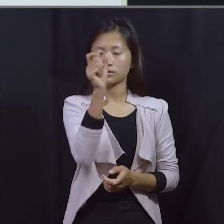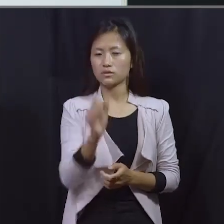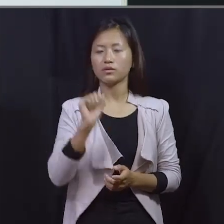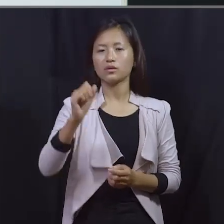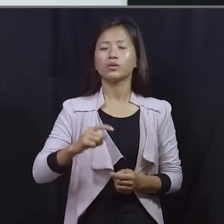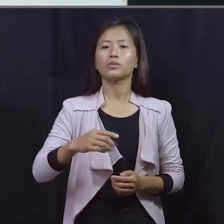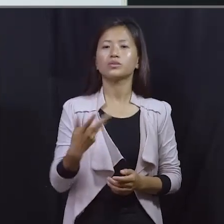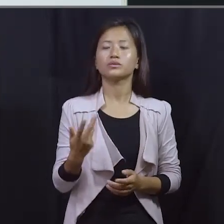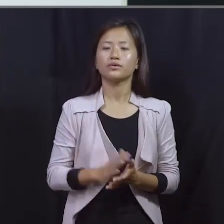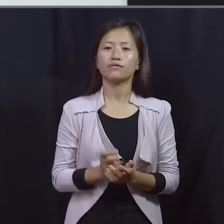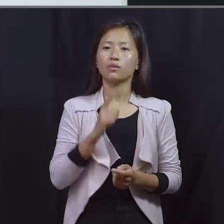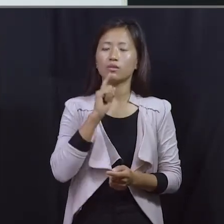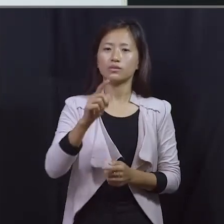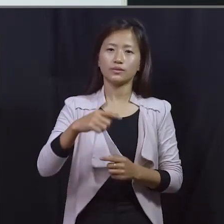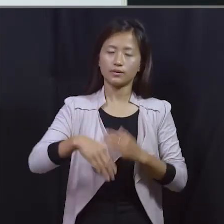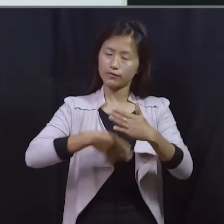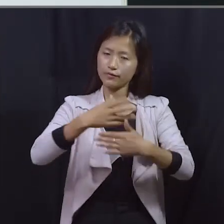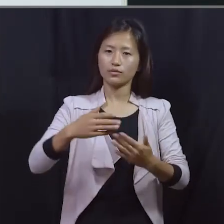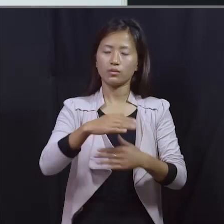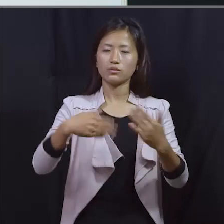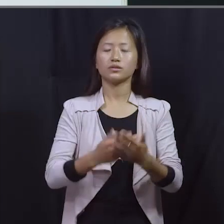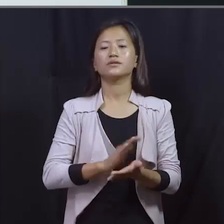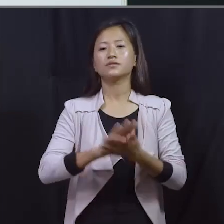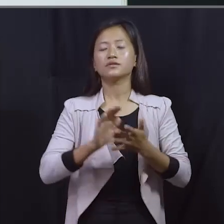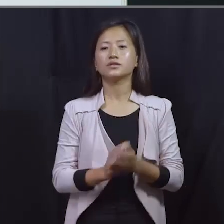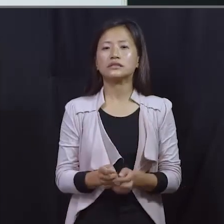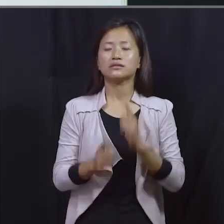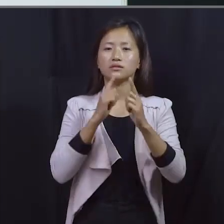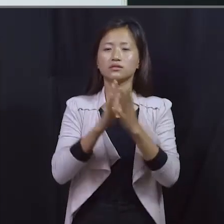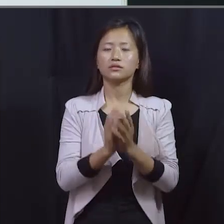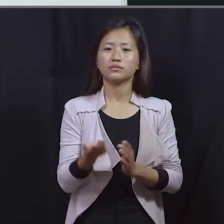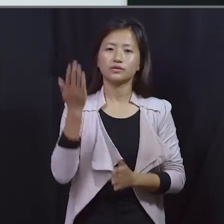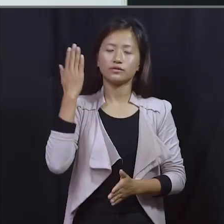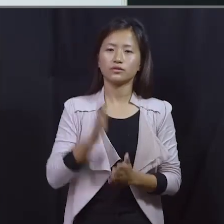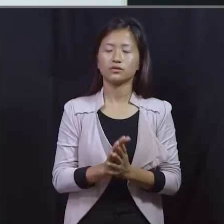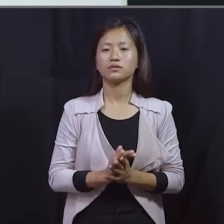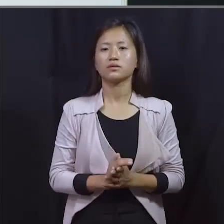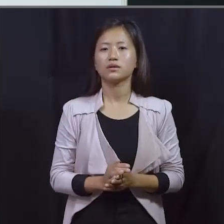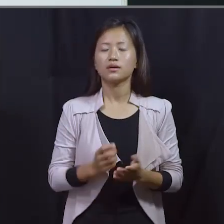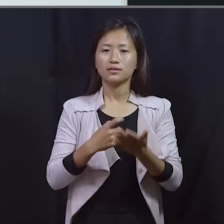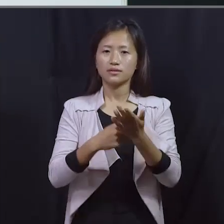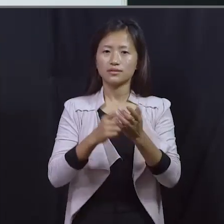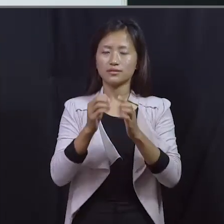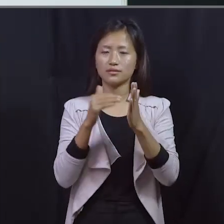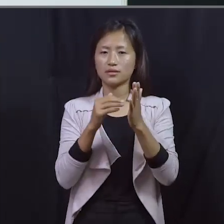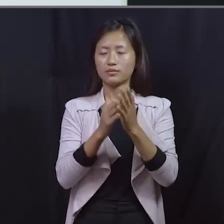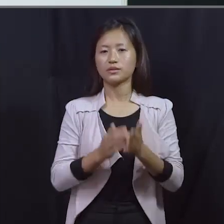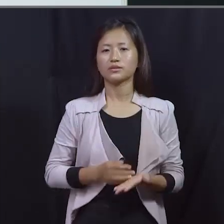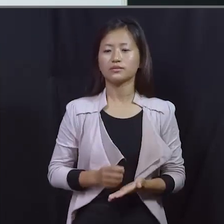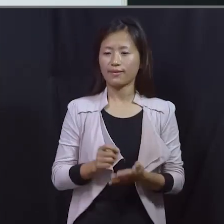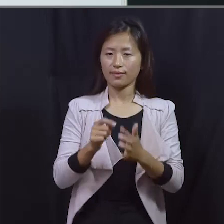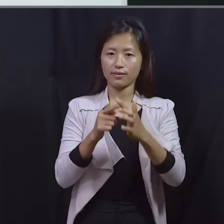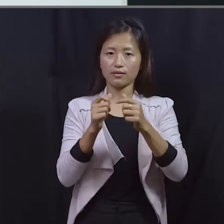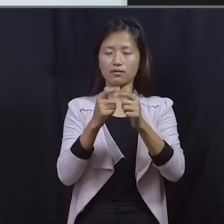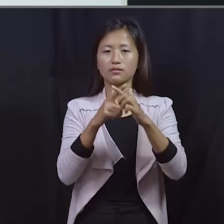which we have already discussed in the previous tutor. So under the permanent settlement, the zamindars who collected taxes from the